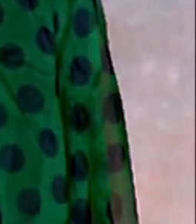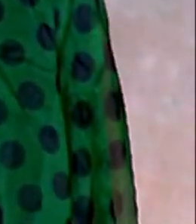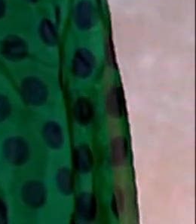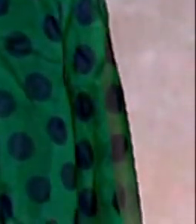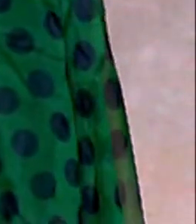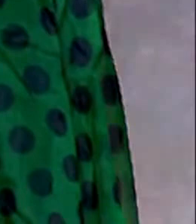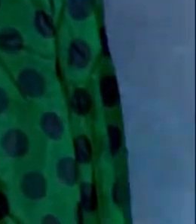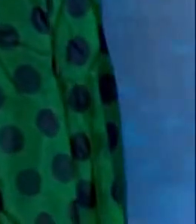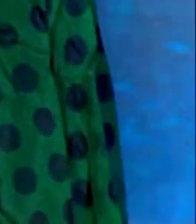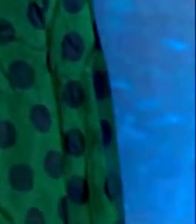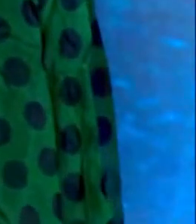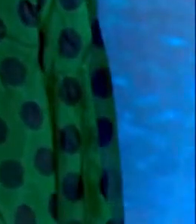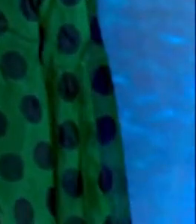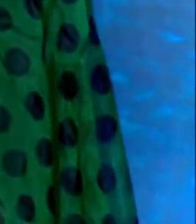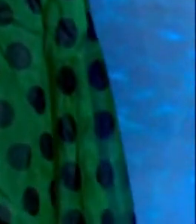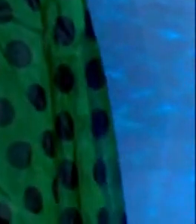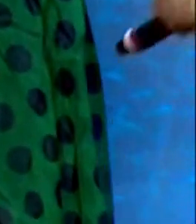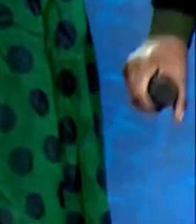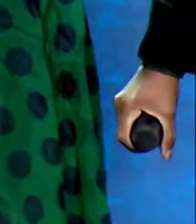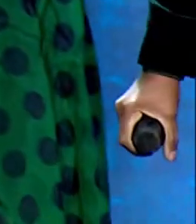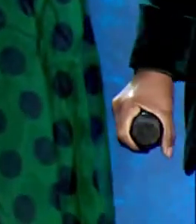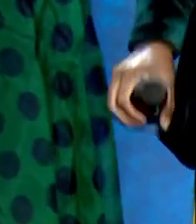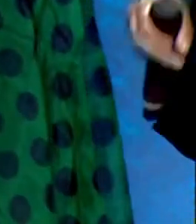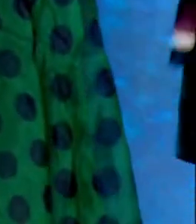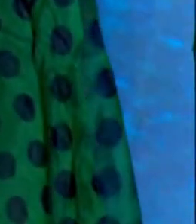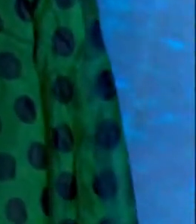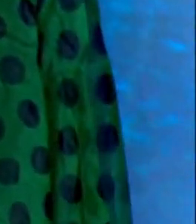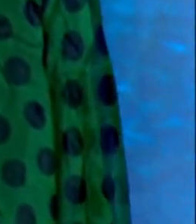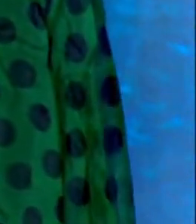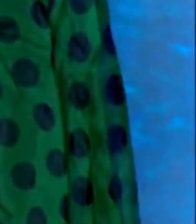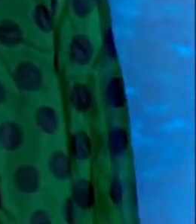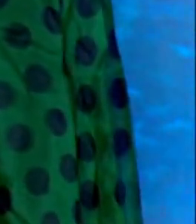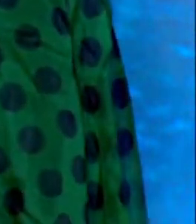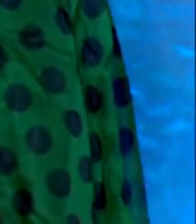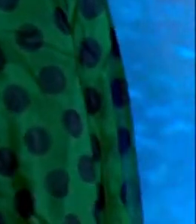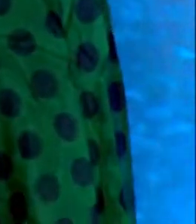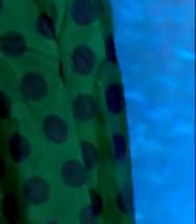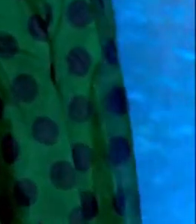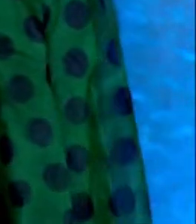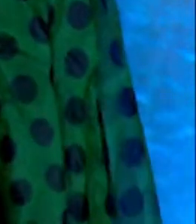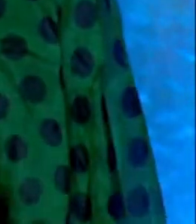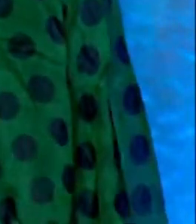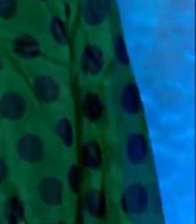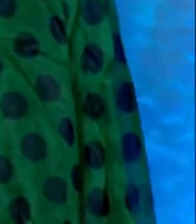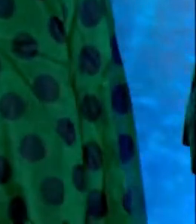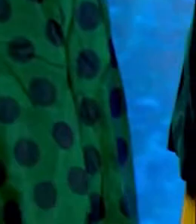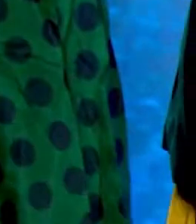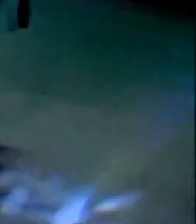Hey, Emmanuel.